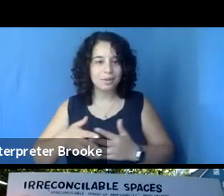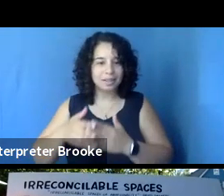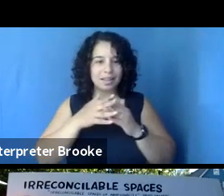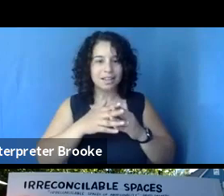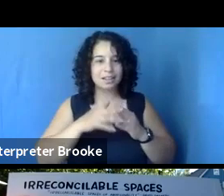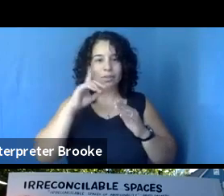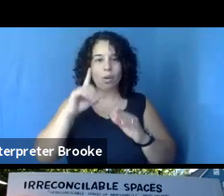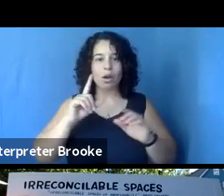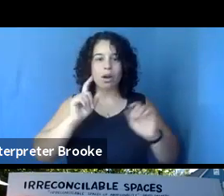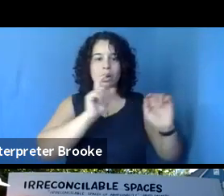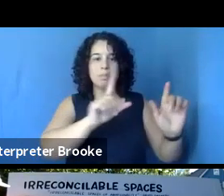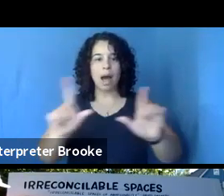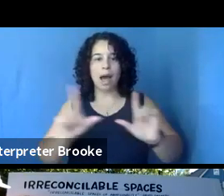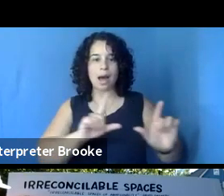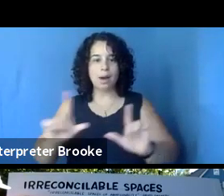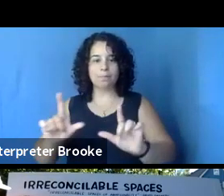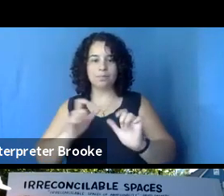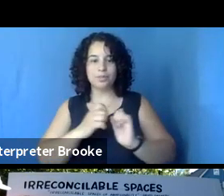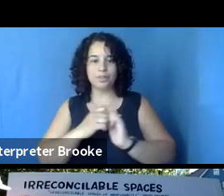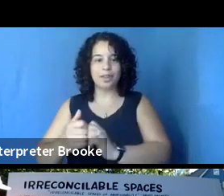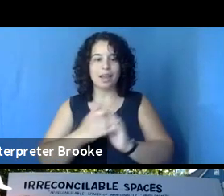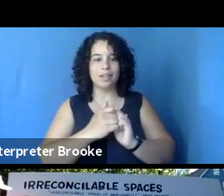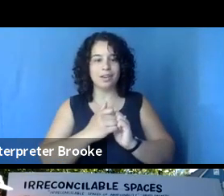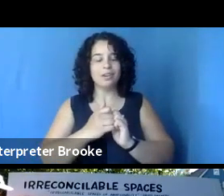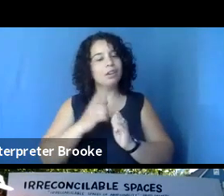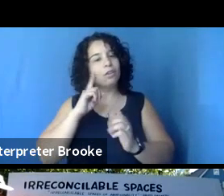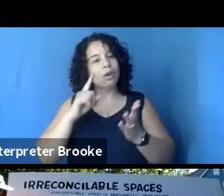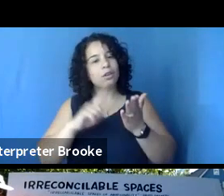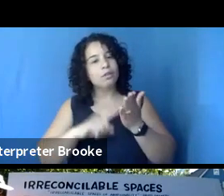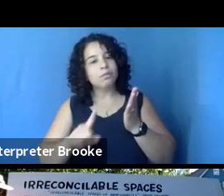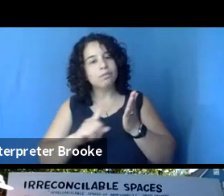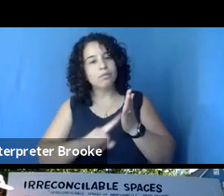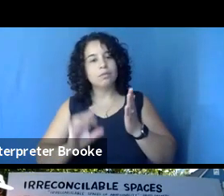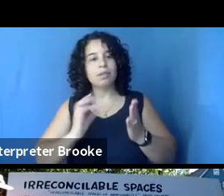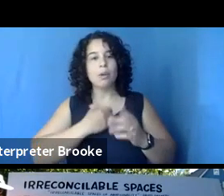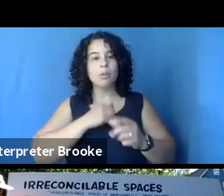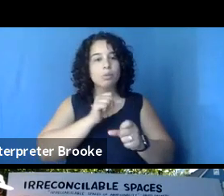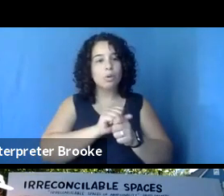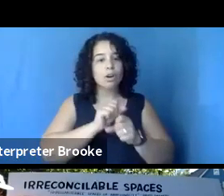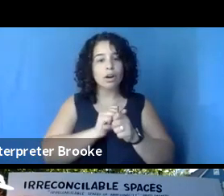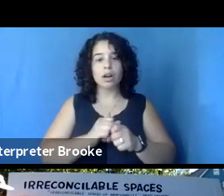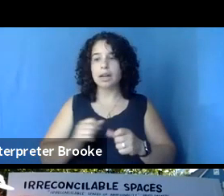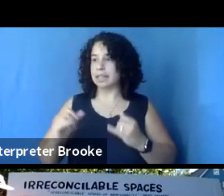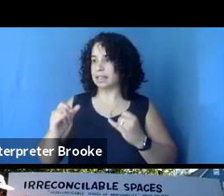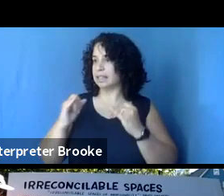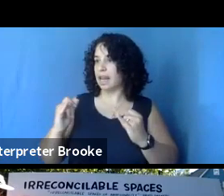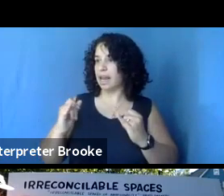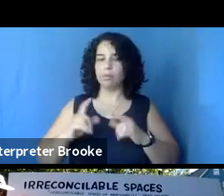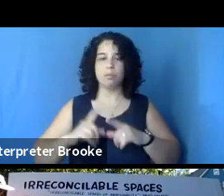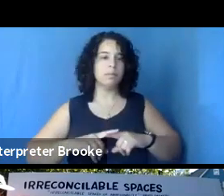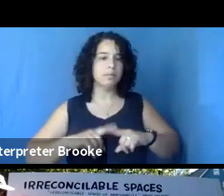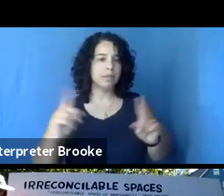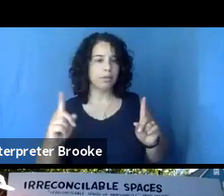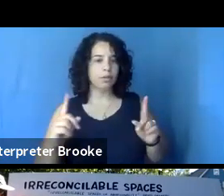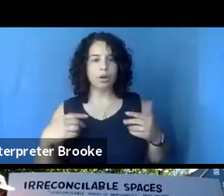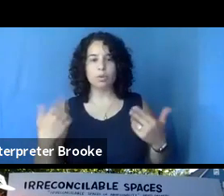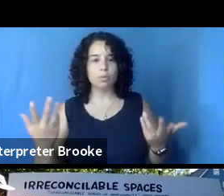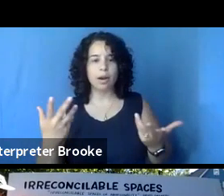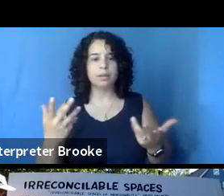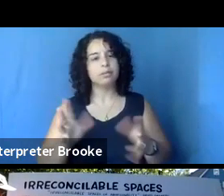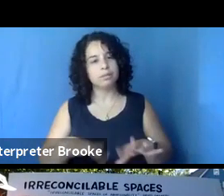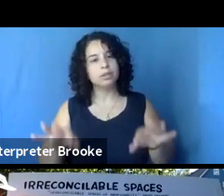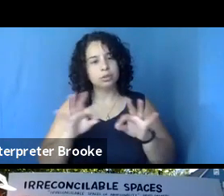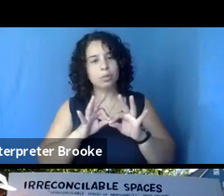to find intersections and divergences in our work that are really important. And I think pushing